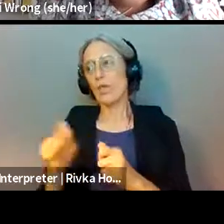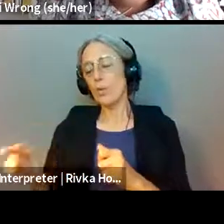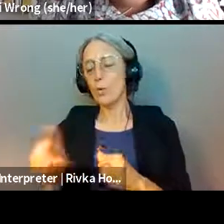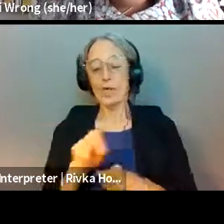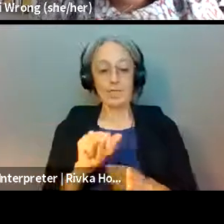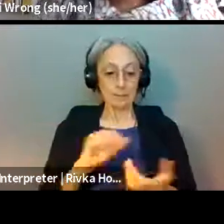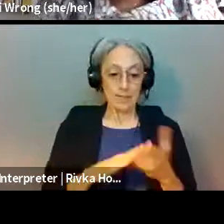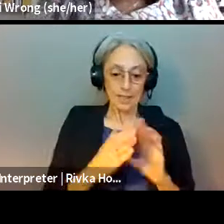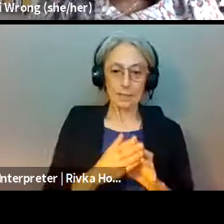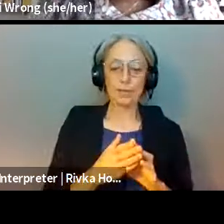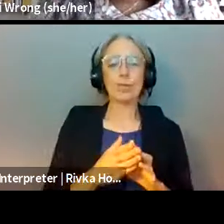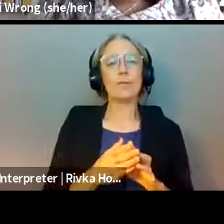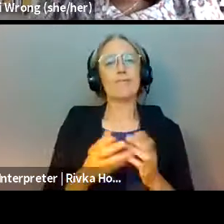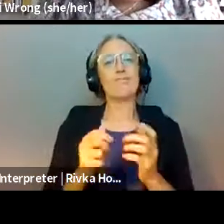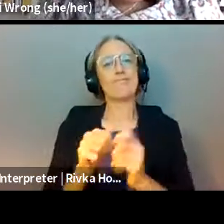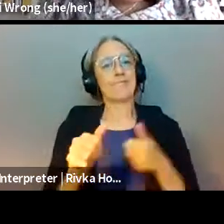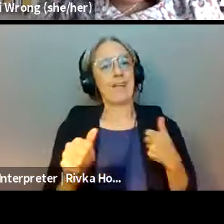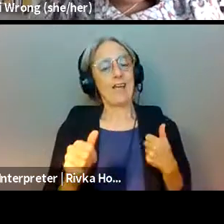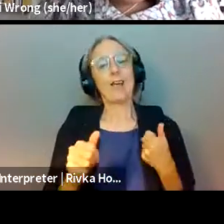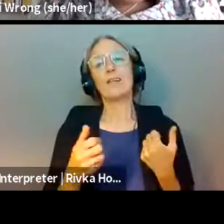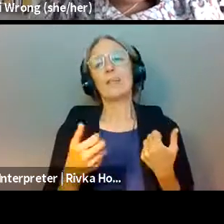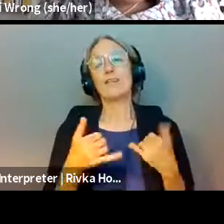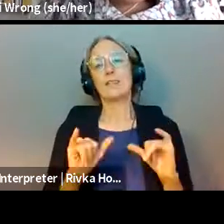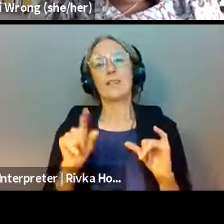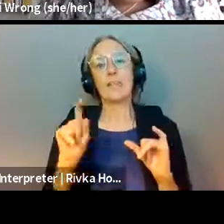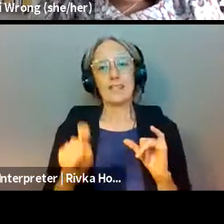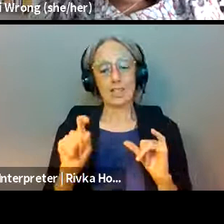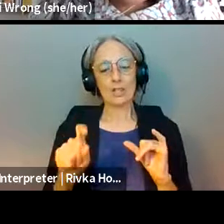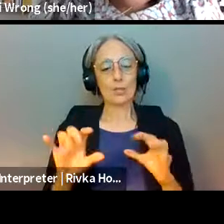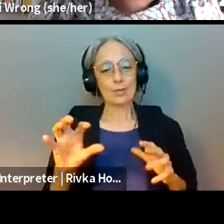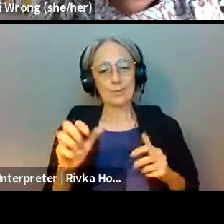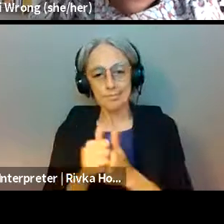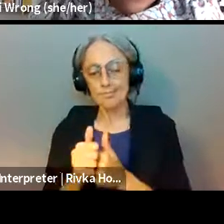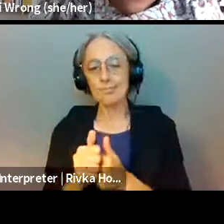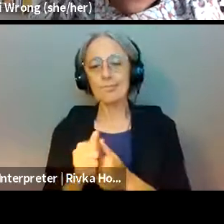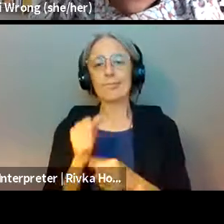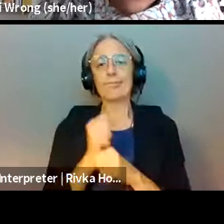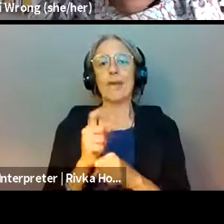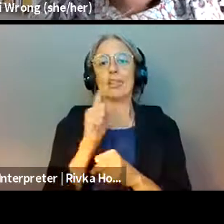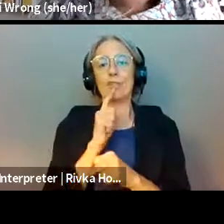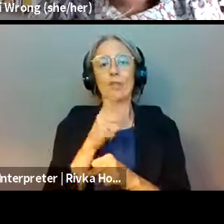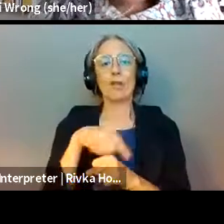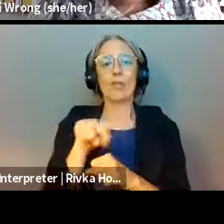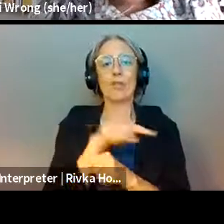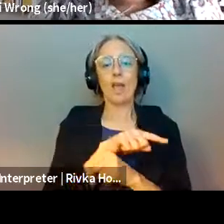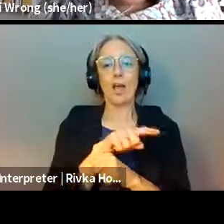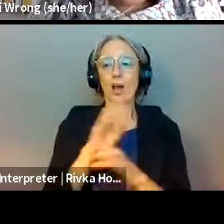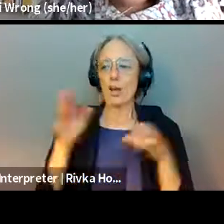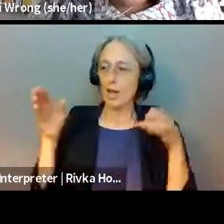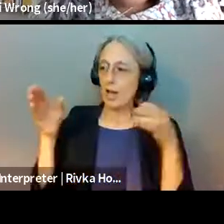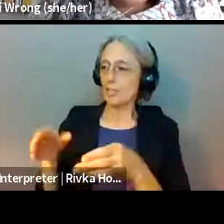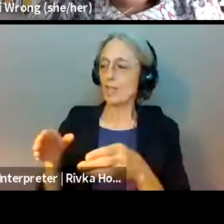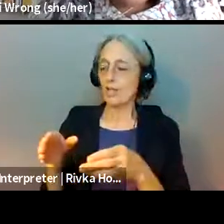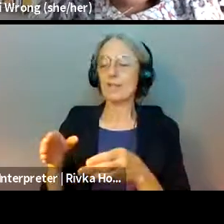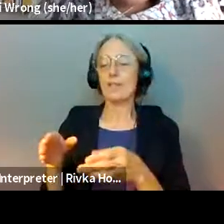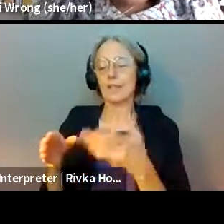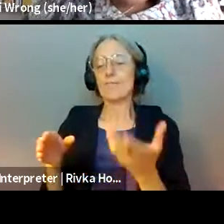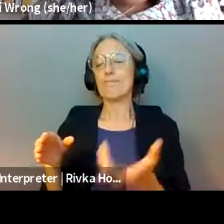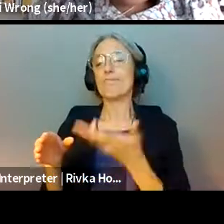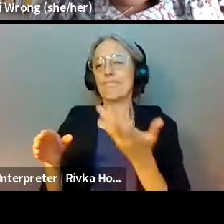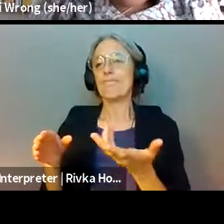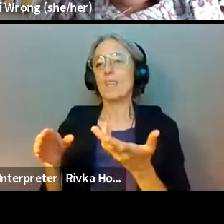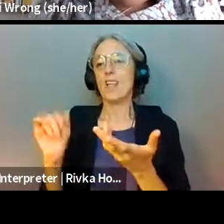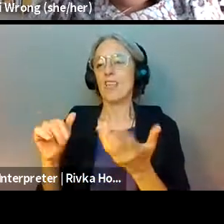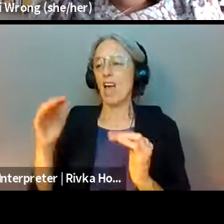has a long way to continue to make sure that they are addressing the issues and